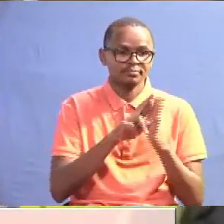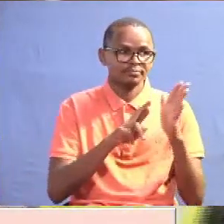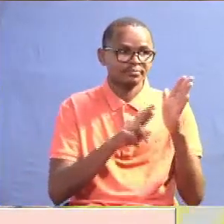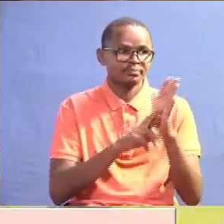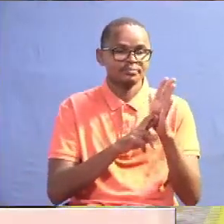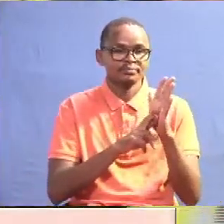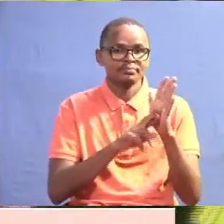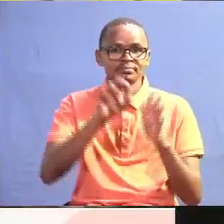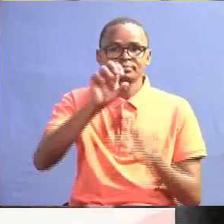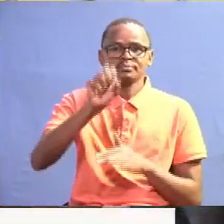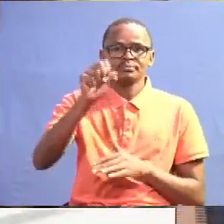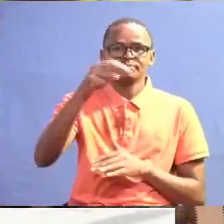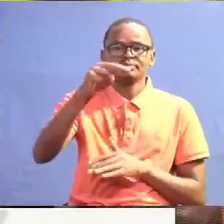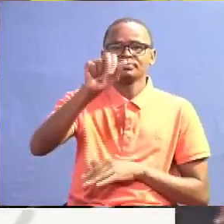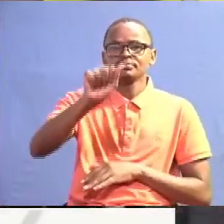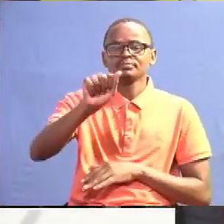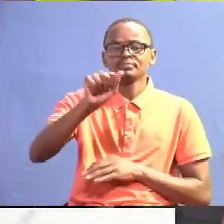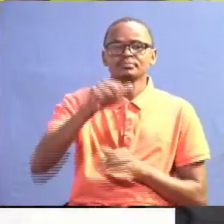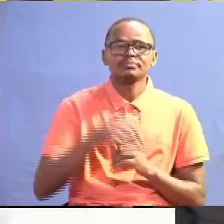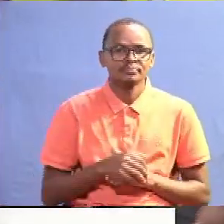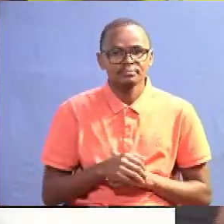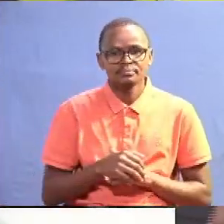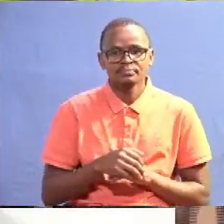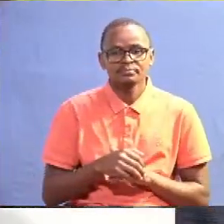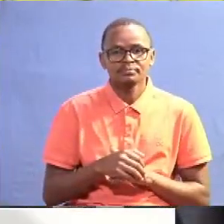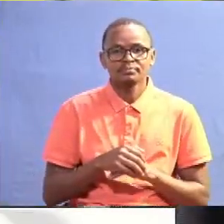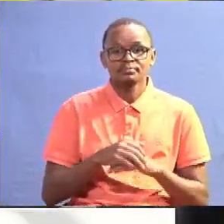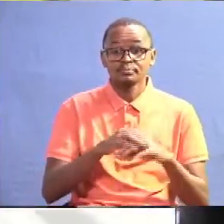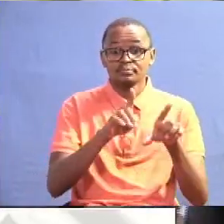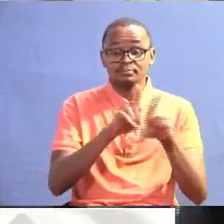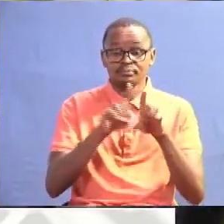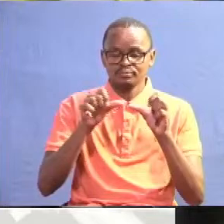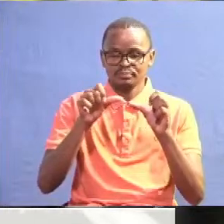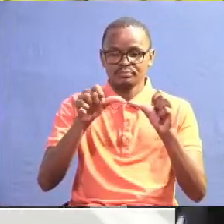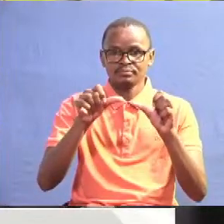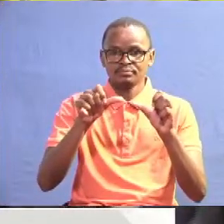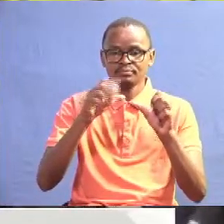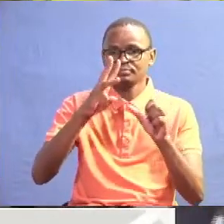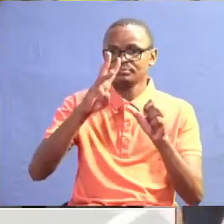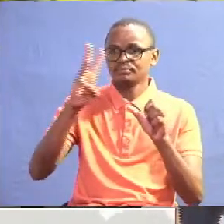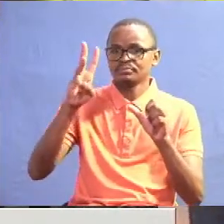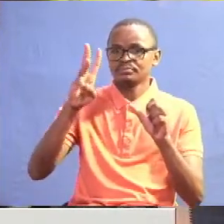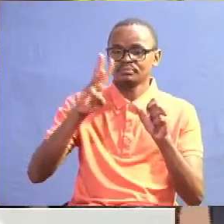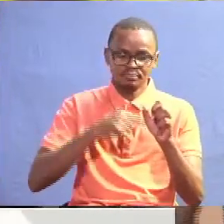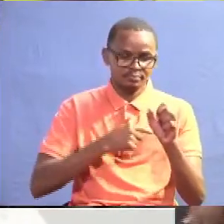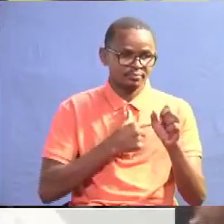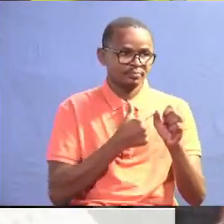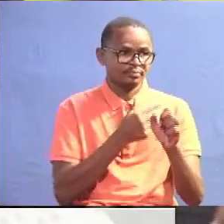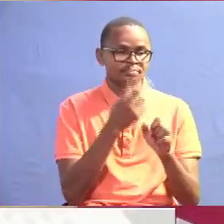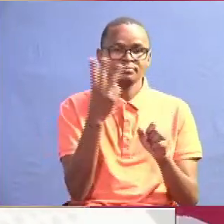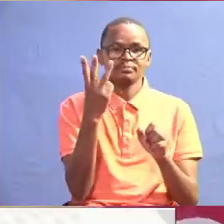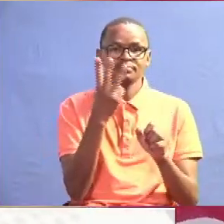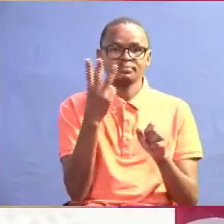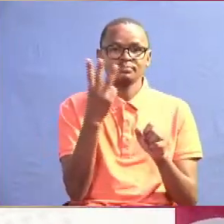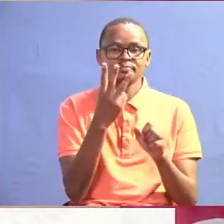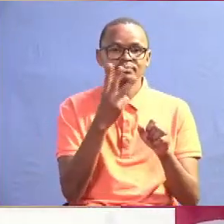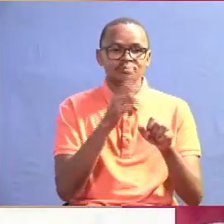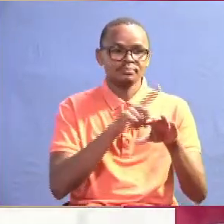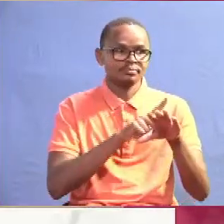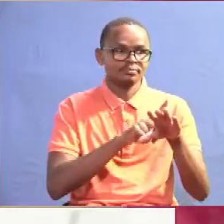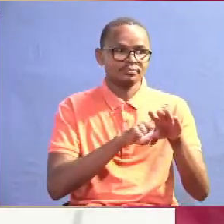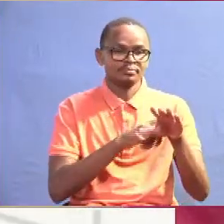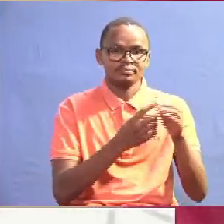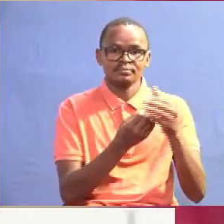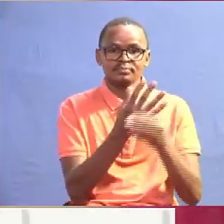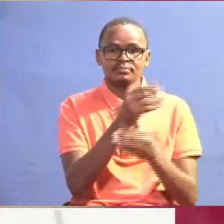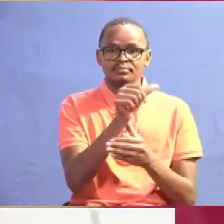Social Health Authority SHA. President Ruto will continue his Western Kenya tour on Wednesday in Quisero, where he shall be